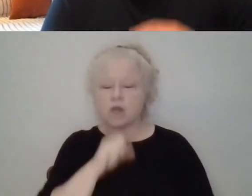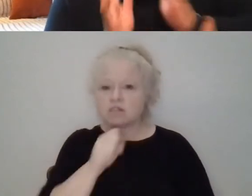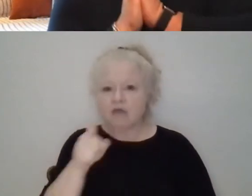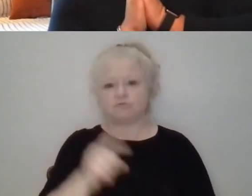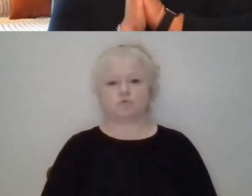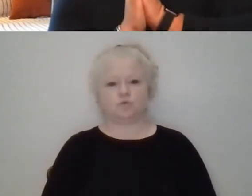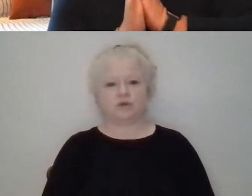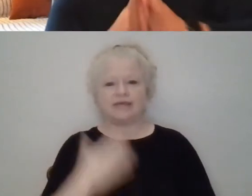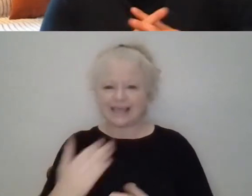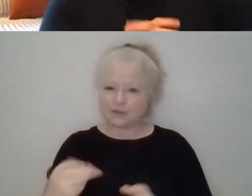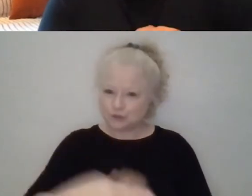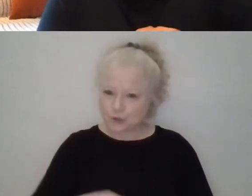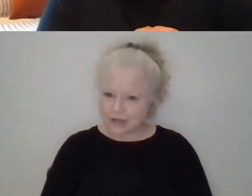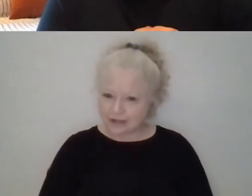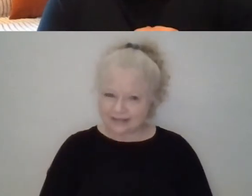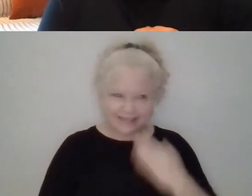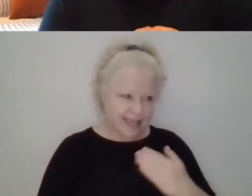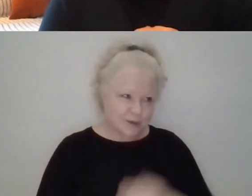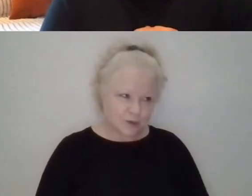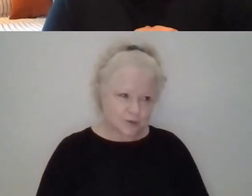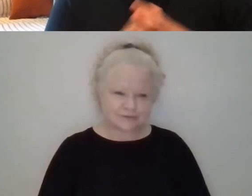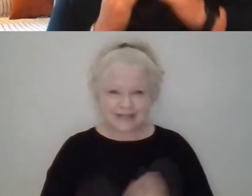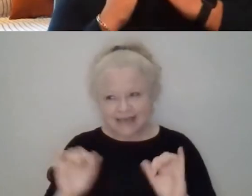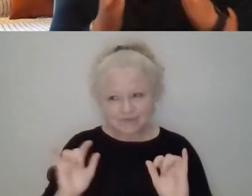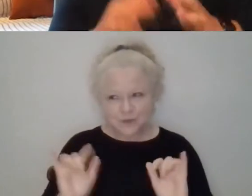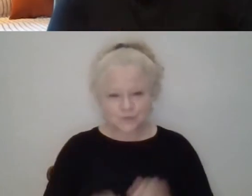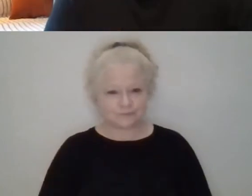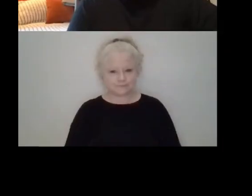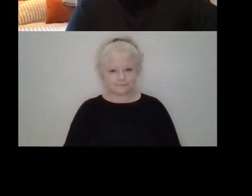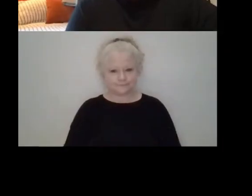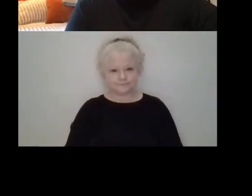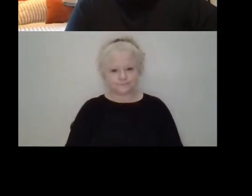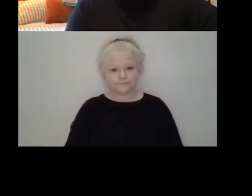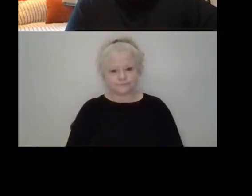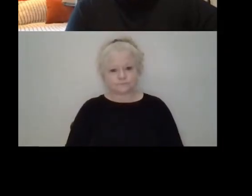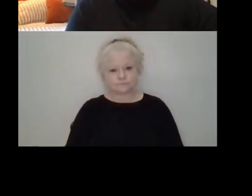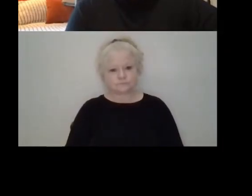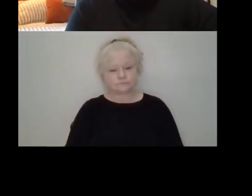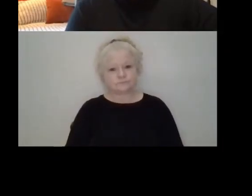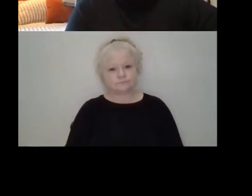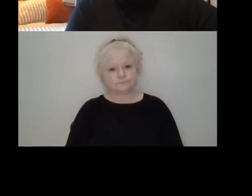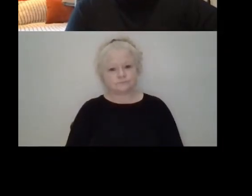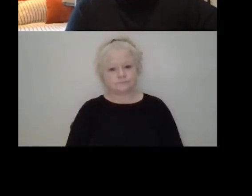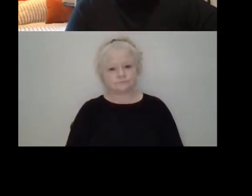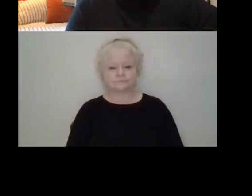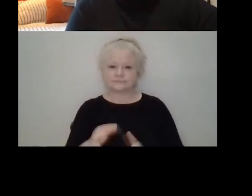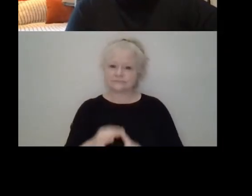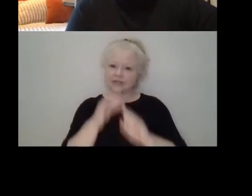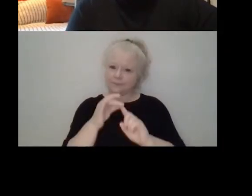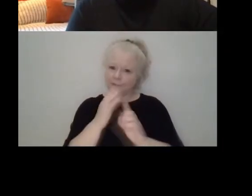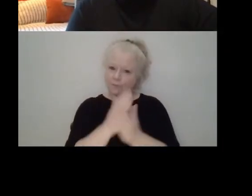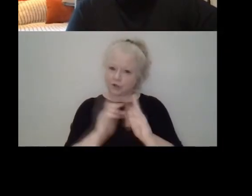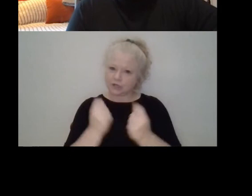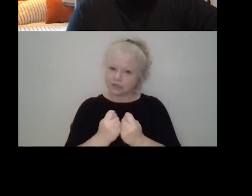you, Carlos, for joining. Thank you, Sandy. Love you guys. Love you, Carlos. Okay. Another very special part of the team, our